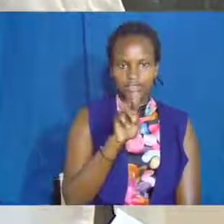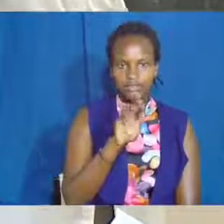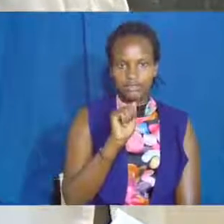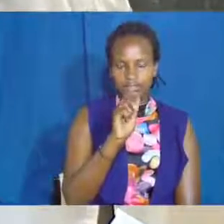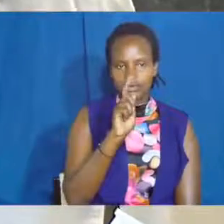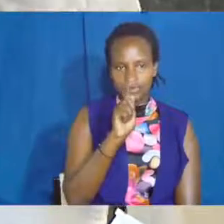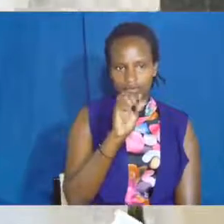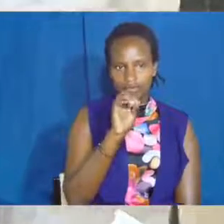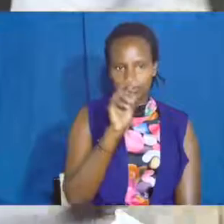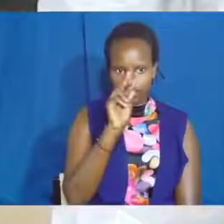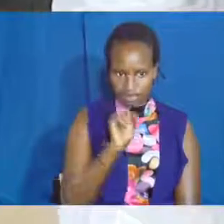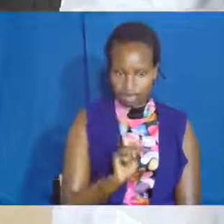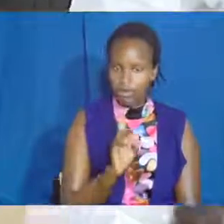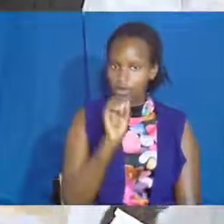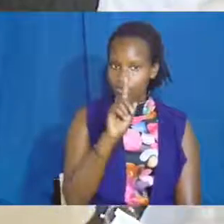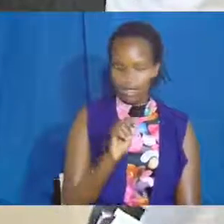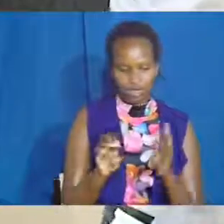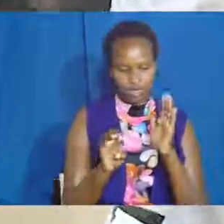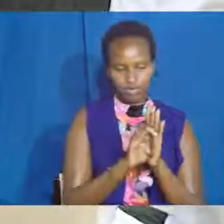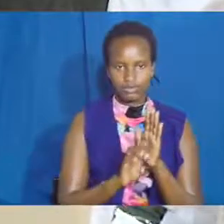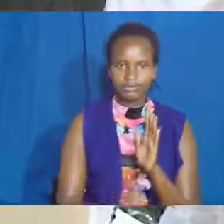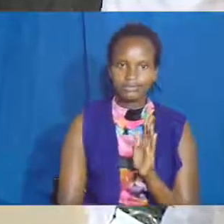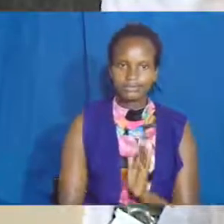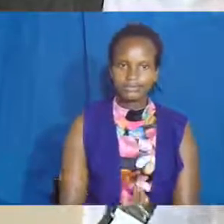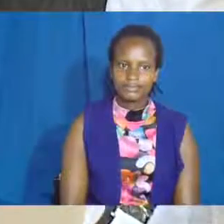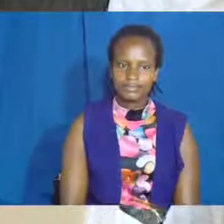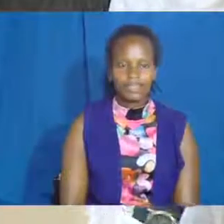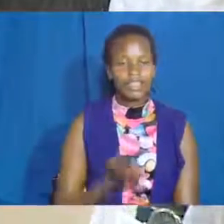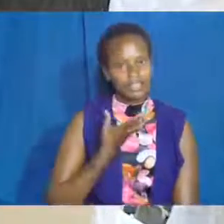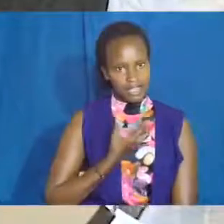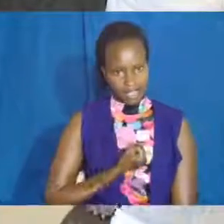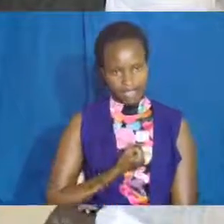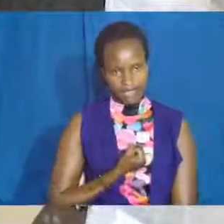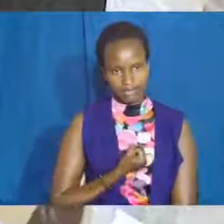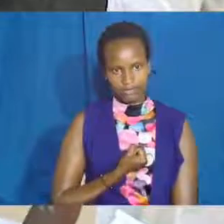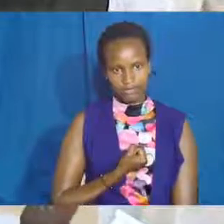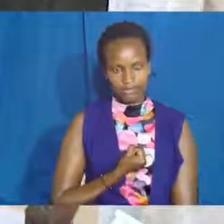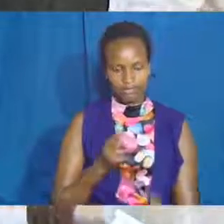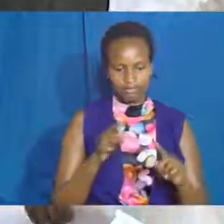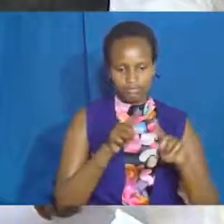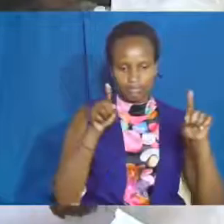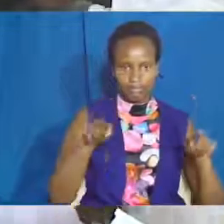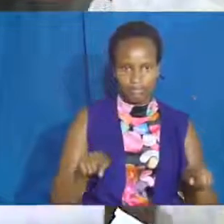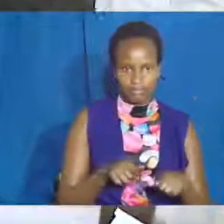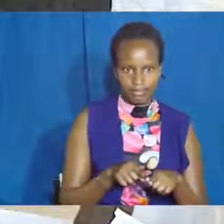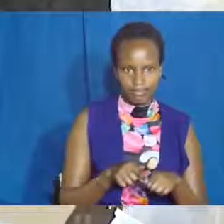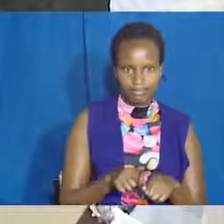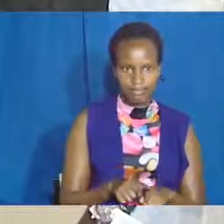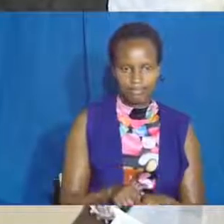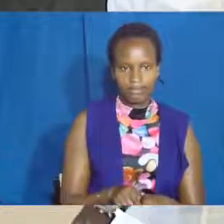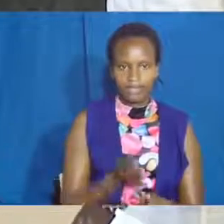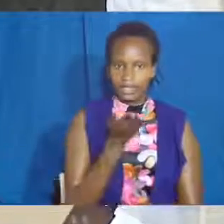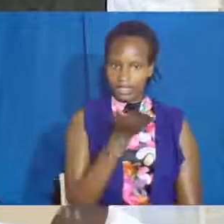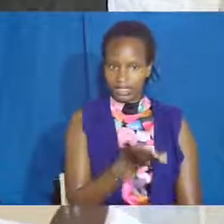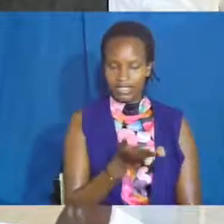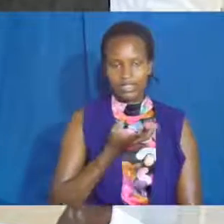in concentration. Let me just say maybe an example. I have a box. The box I